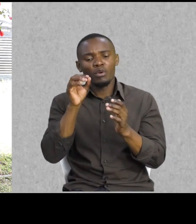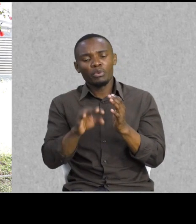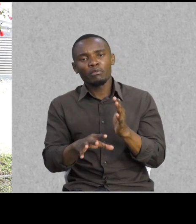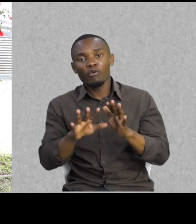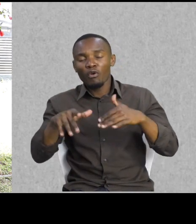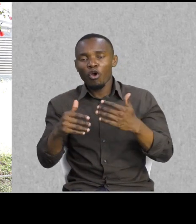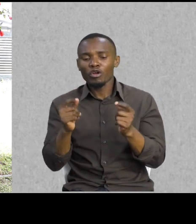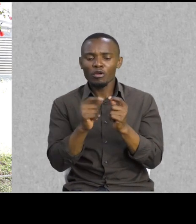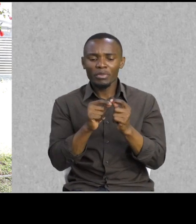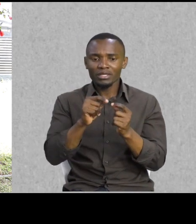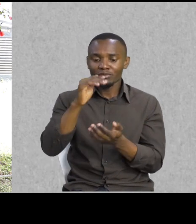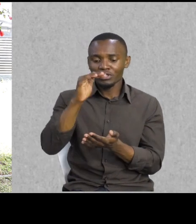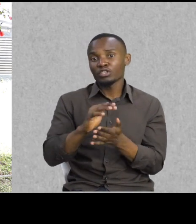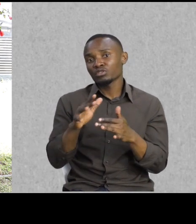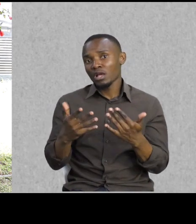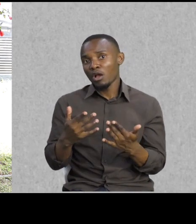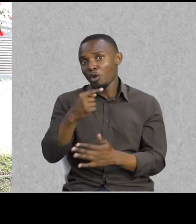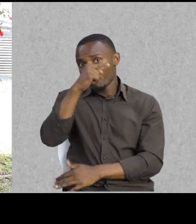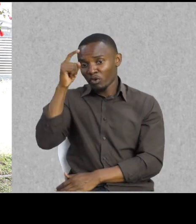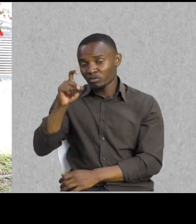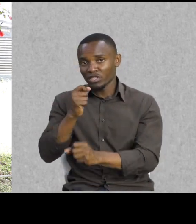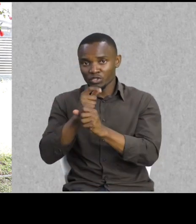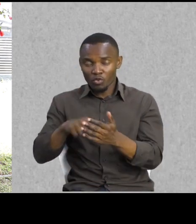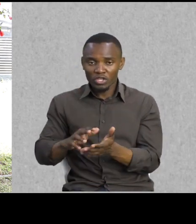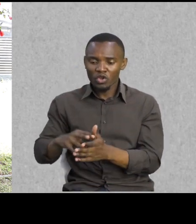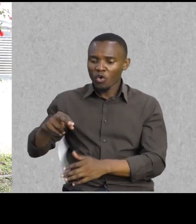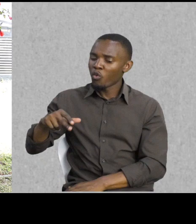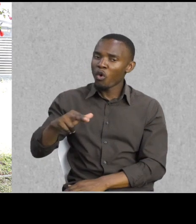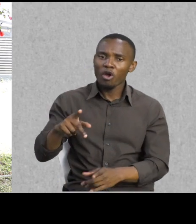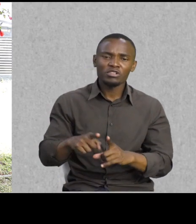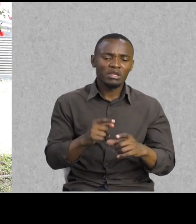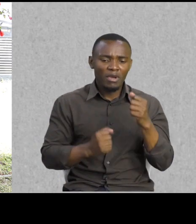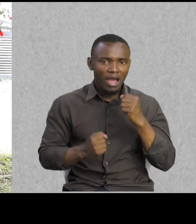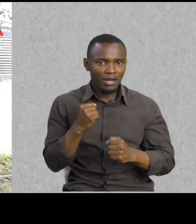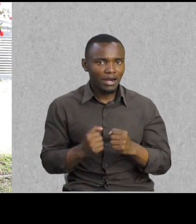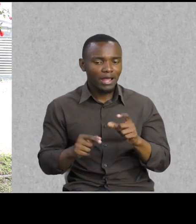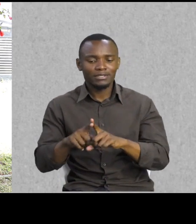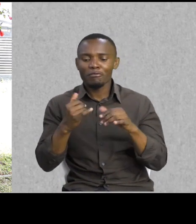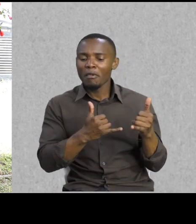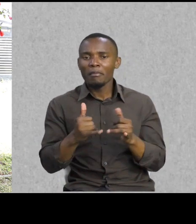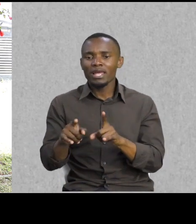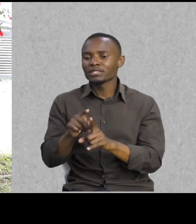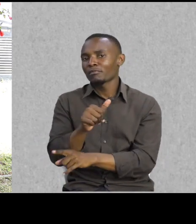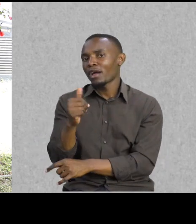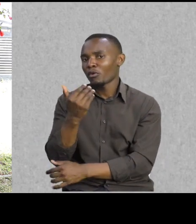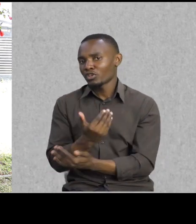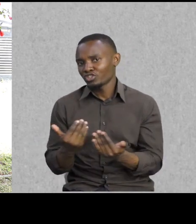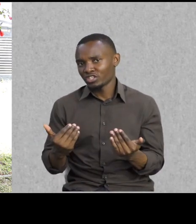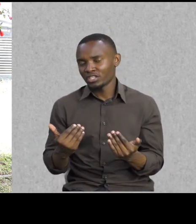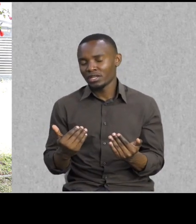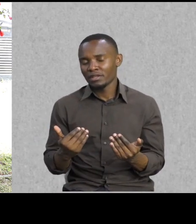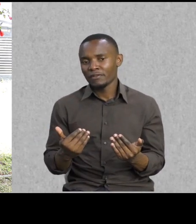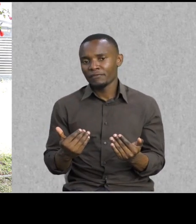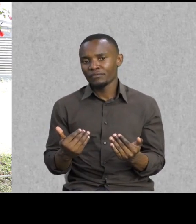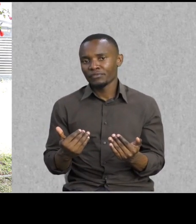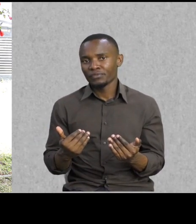will the pain reduce, because I have to walk, I have to run, I have to play like other children. So with